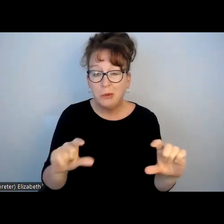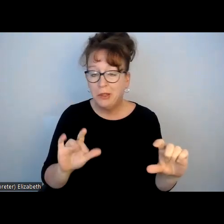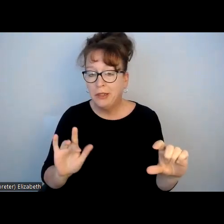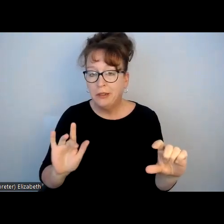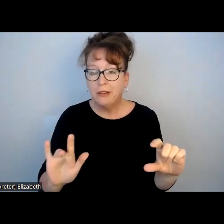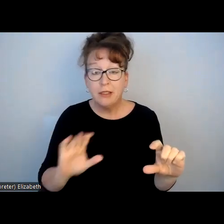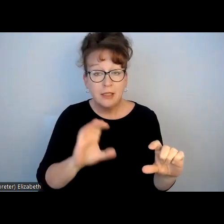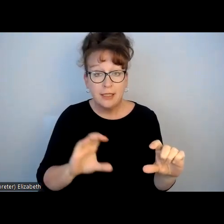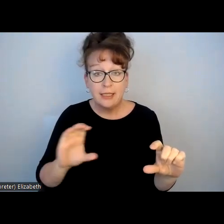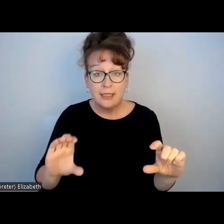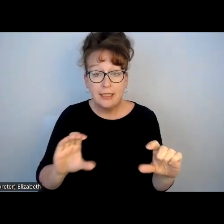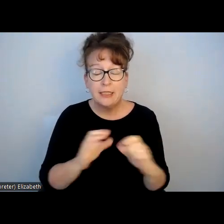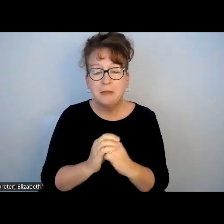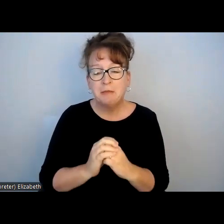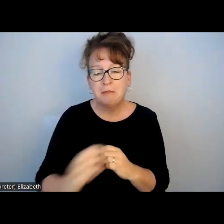panel.